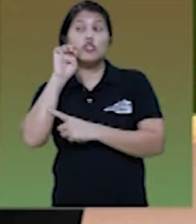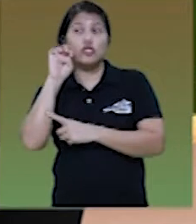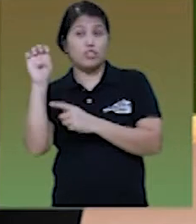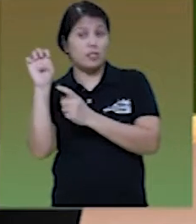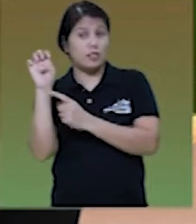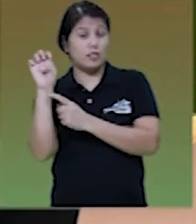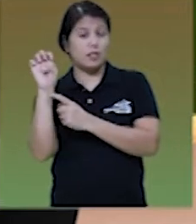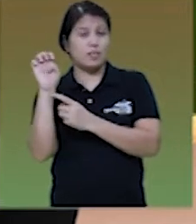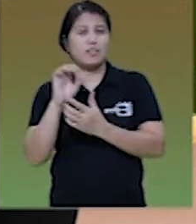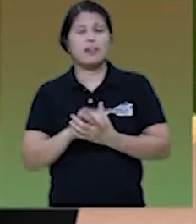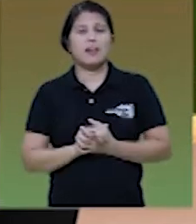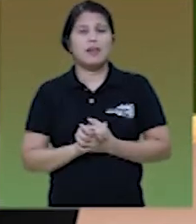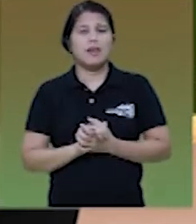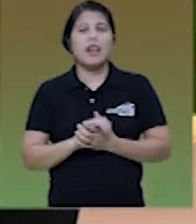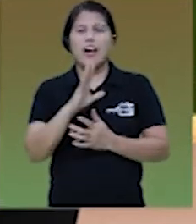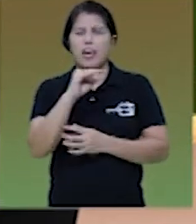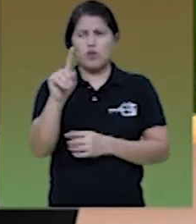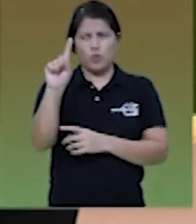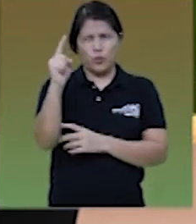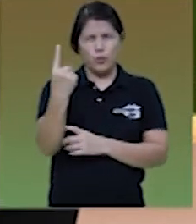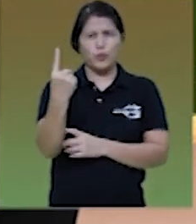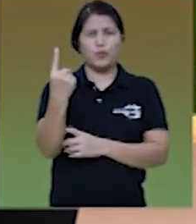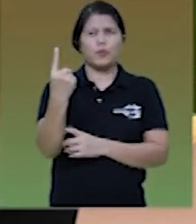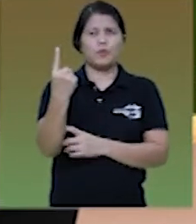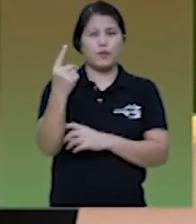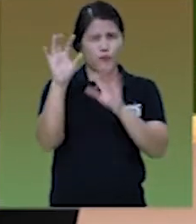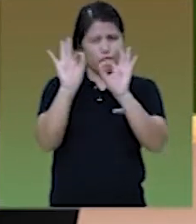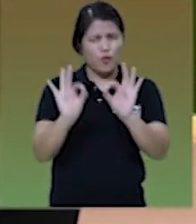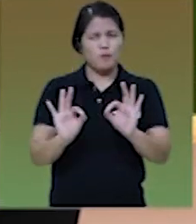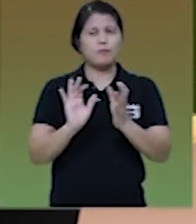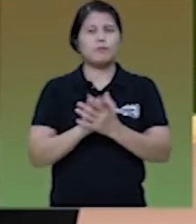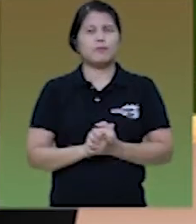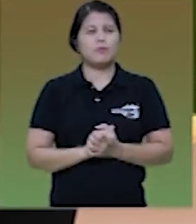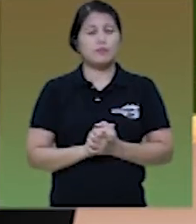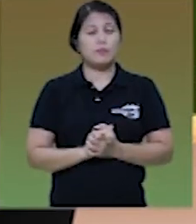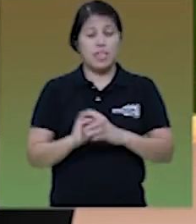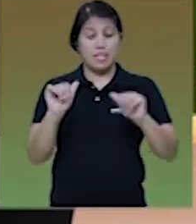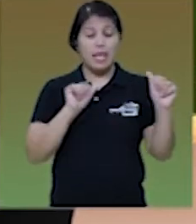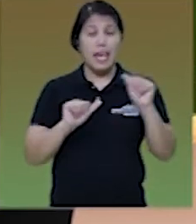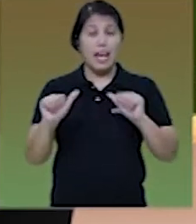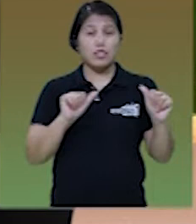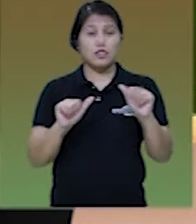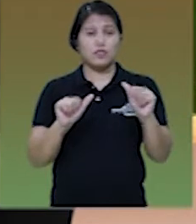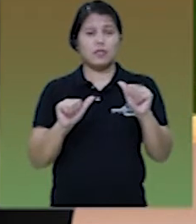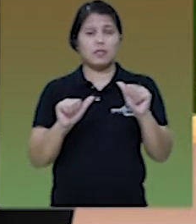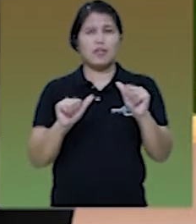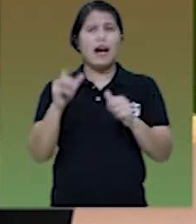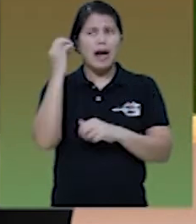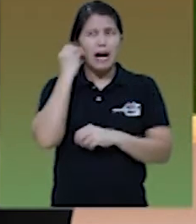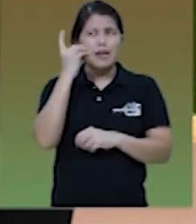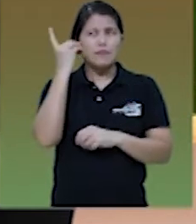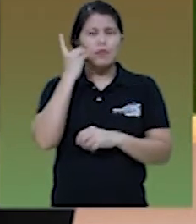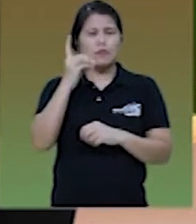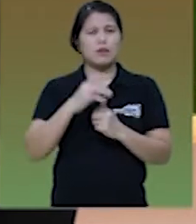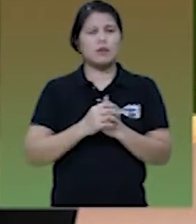she, and it is singular in form. The action done is habitual because the